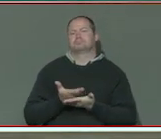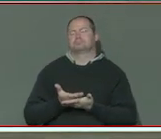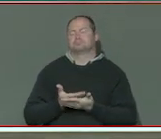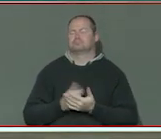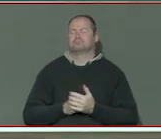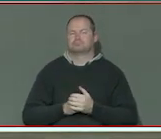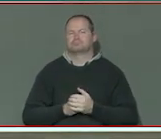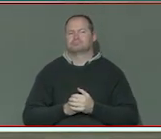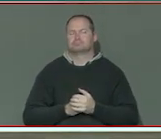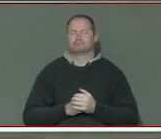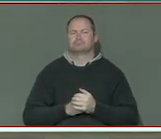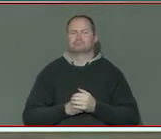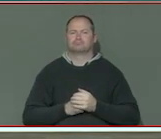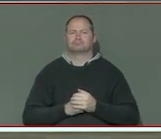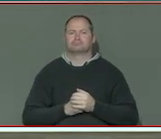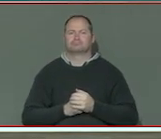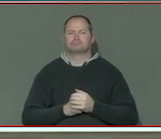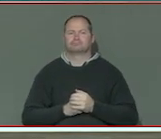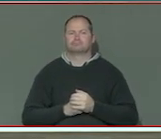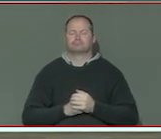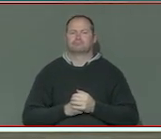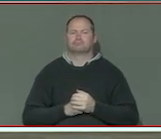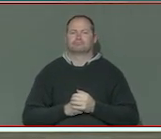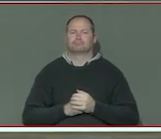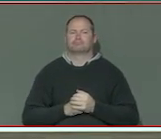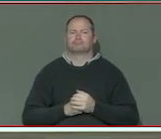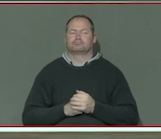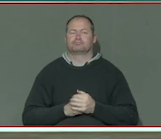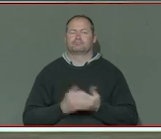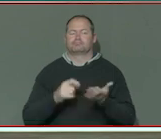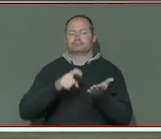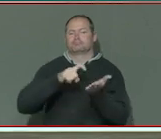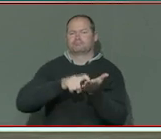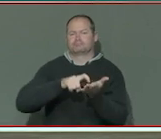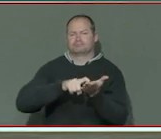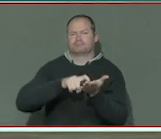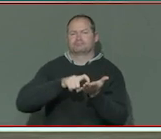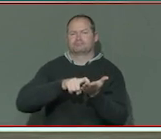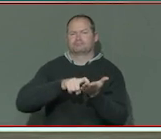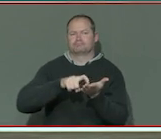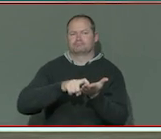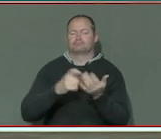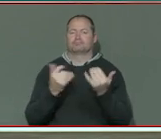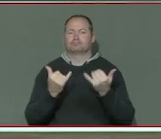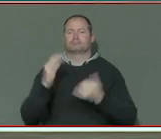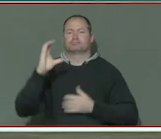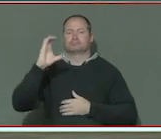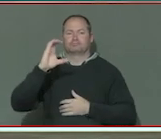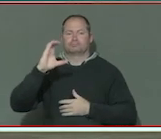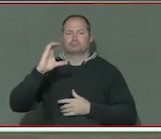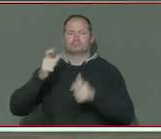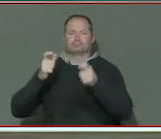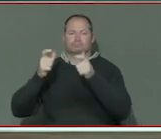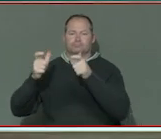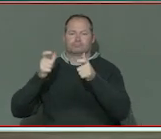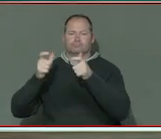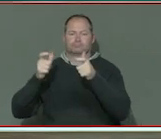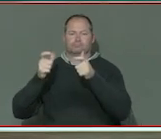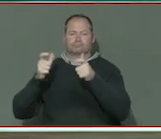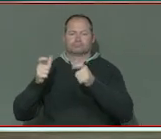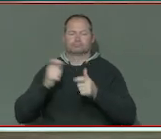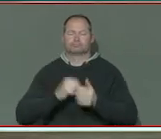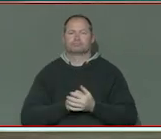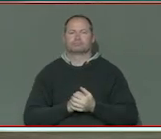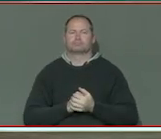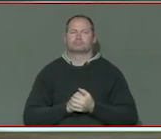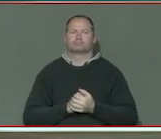which is 120. That is our debtors. Then our creditors control, the